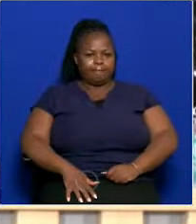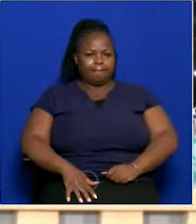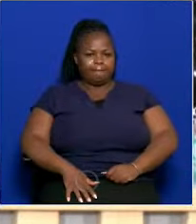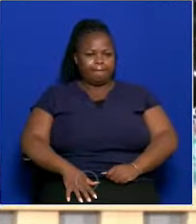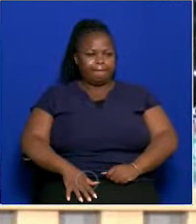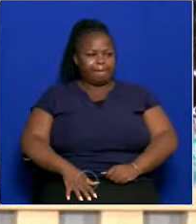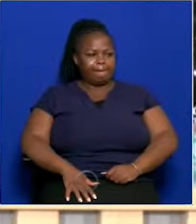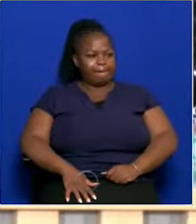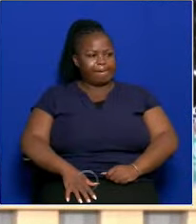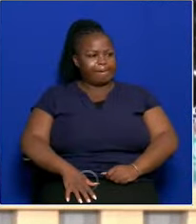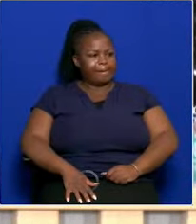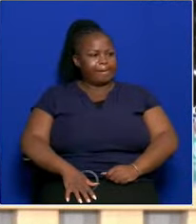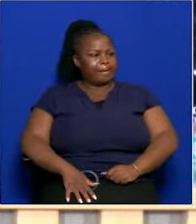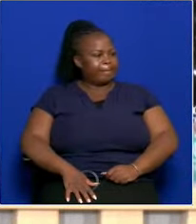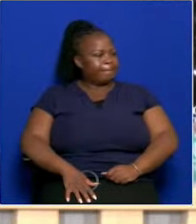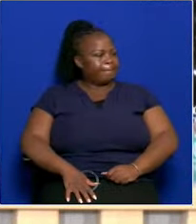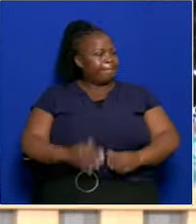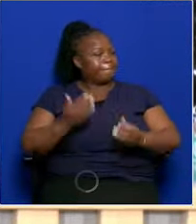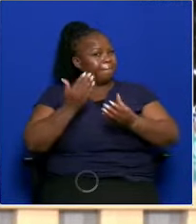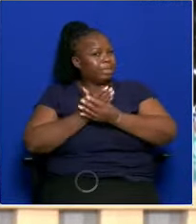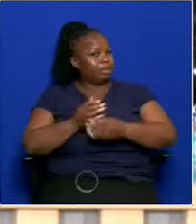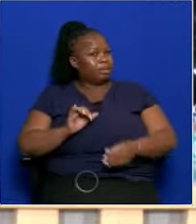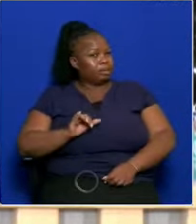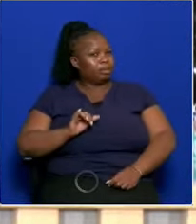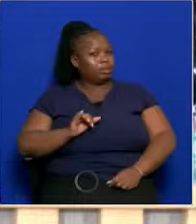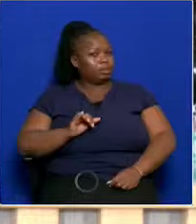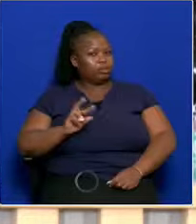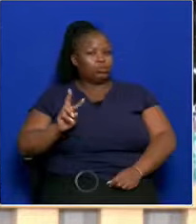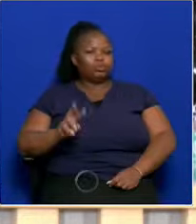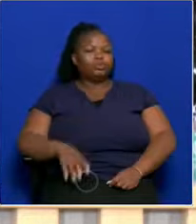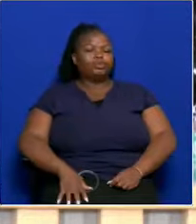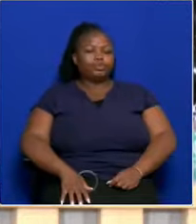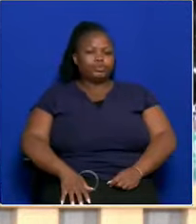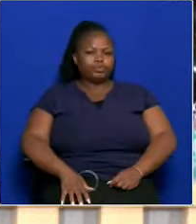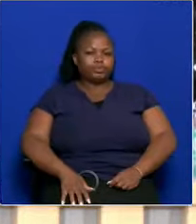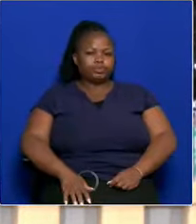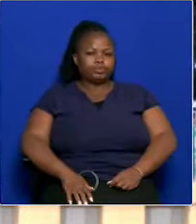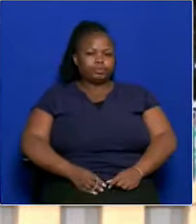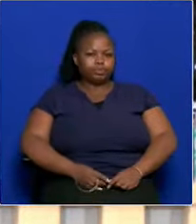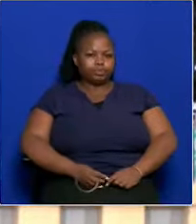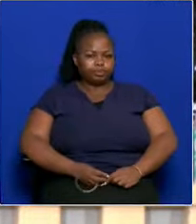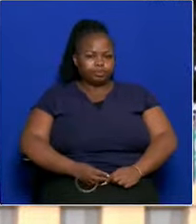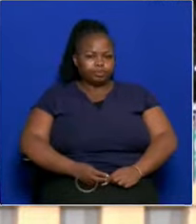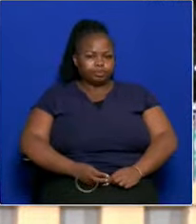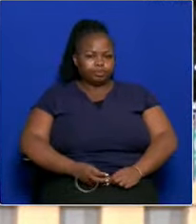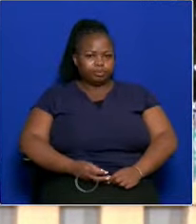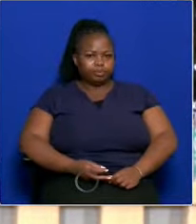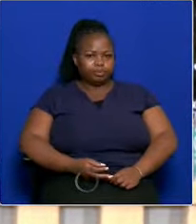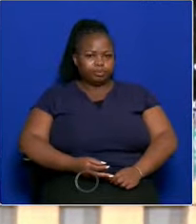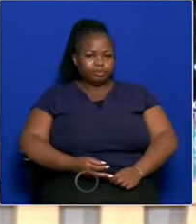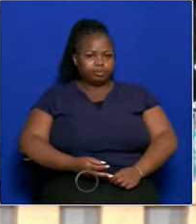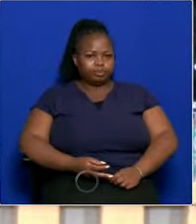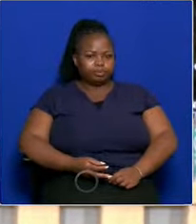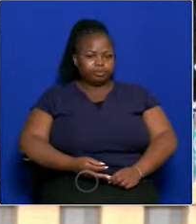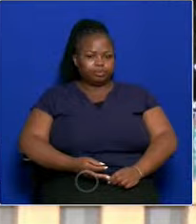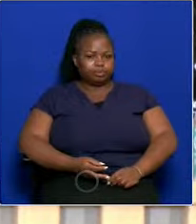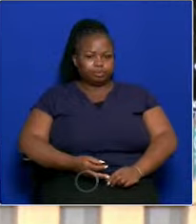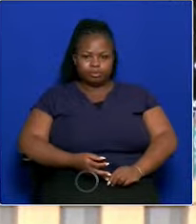You said bundle? 2. 2. Hey, I'm no longer here.